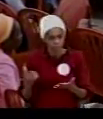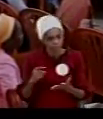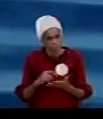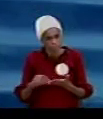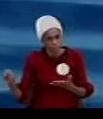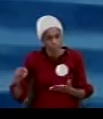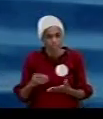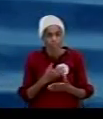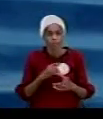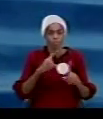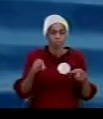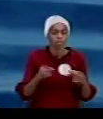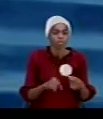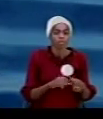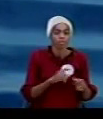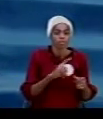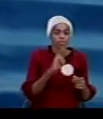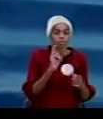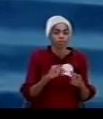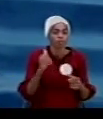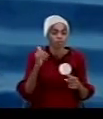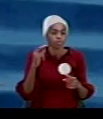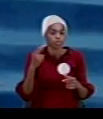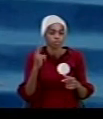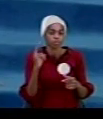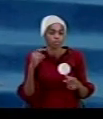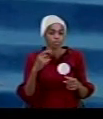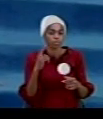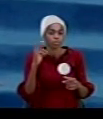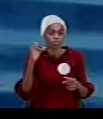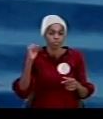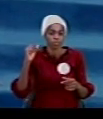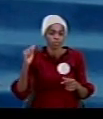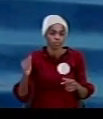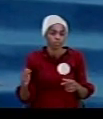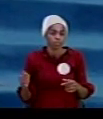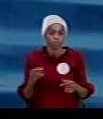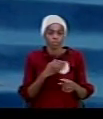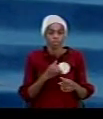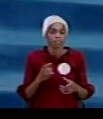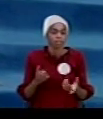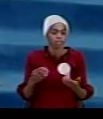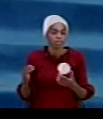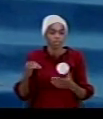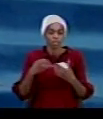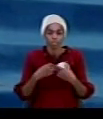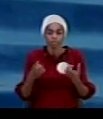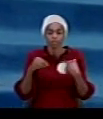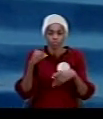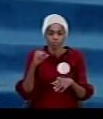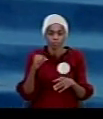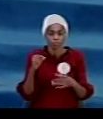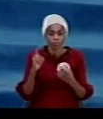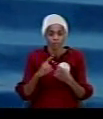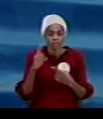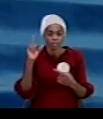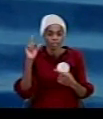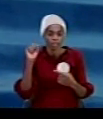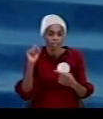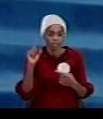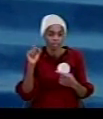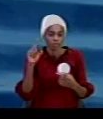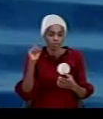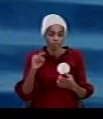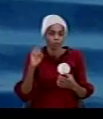the time I went there in August, lo and behold, the thing has come back to 11.4. And he said that you are not okay. Don't come